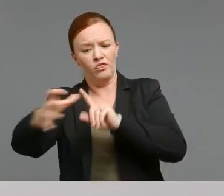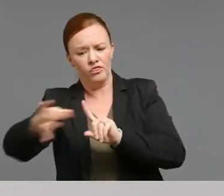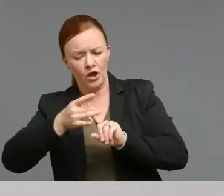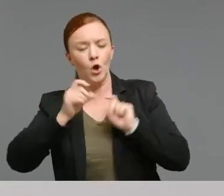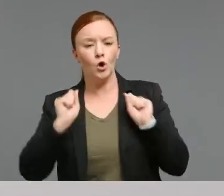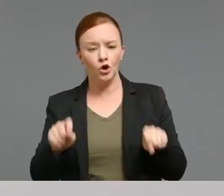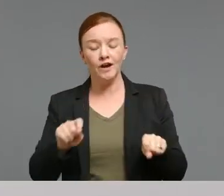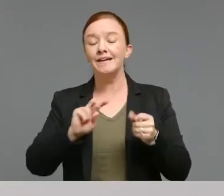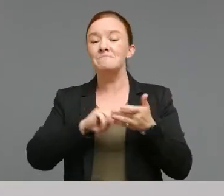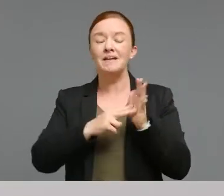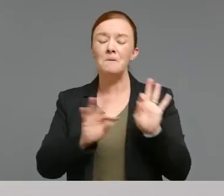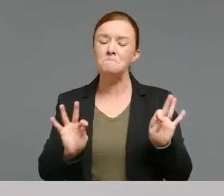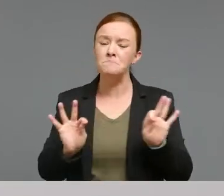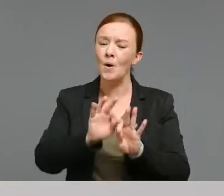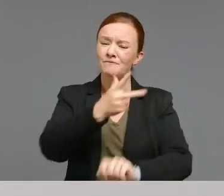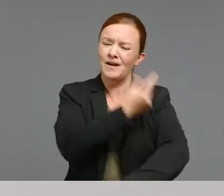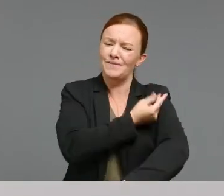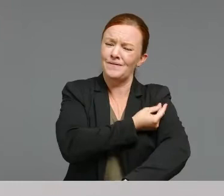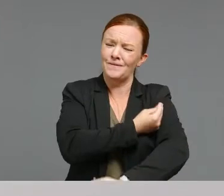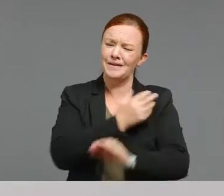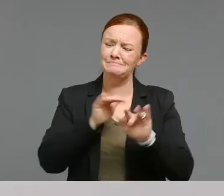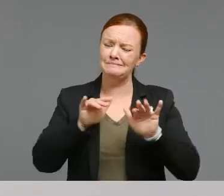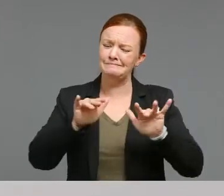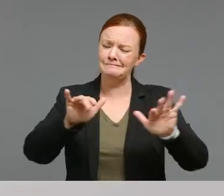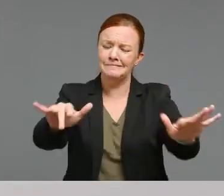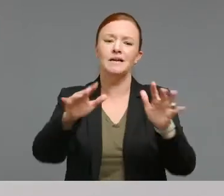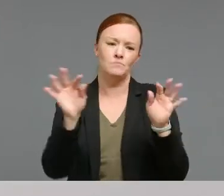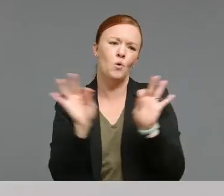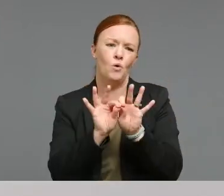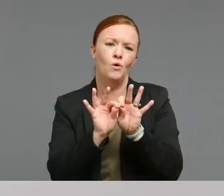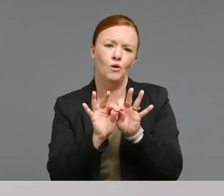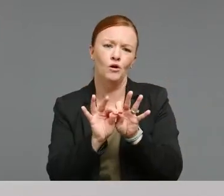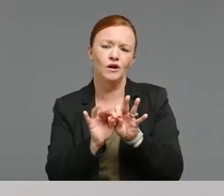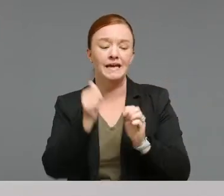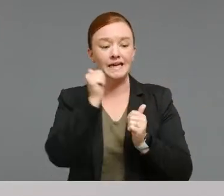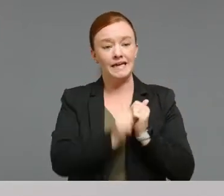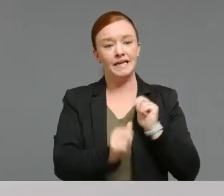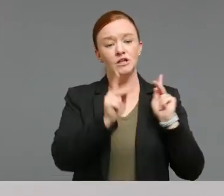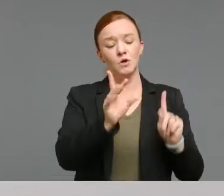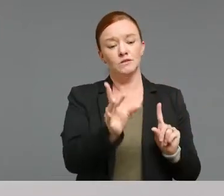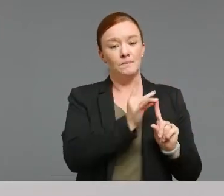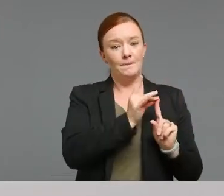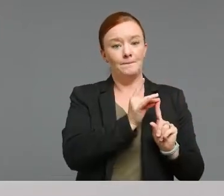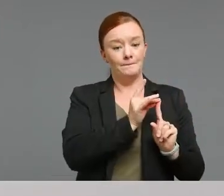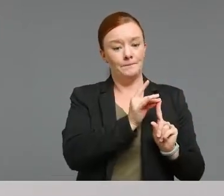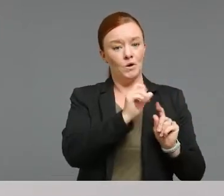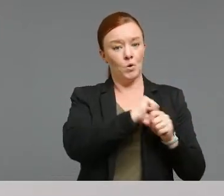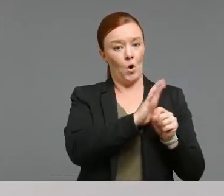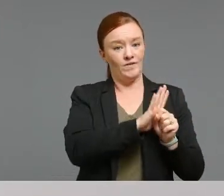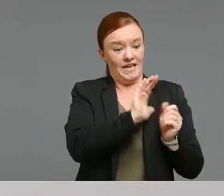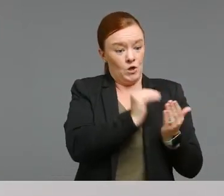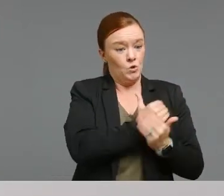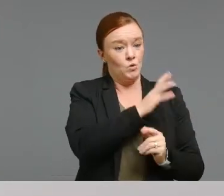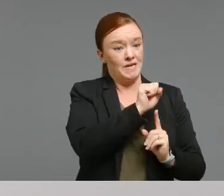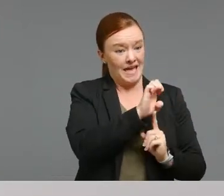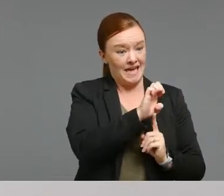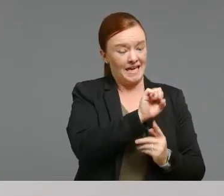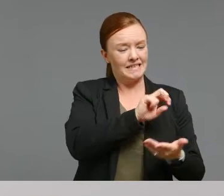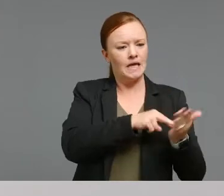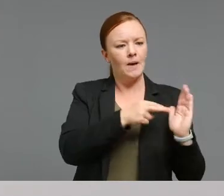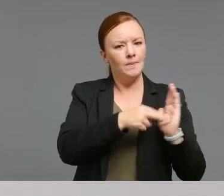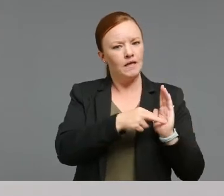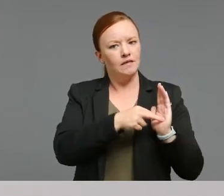in our communities as soon as possible. Because with every person that catches COVID as a new case, you're just furthering